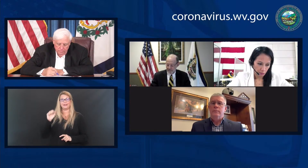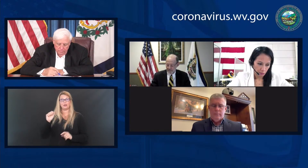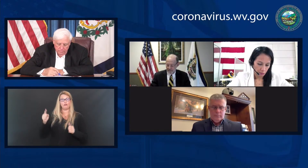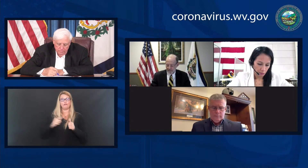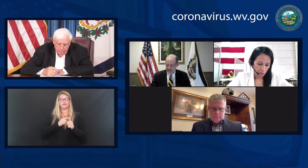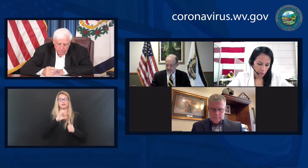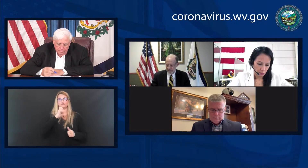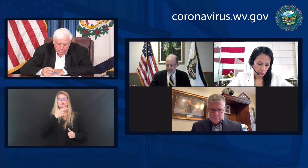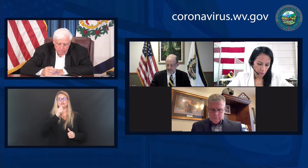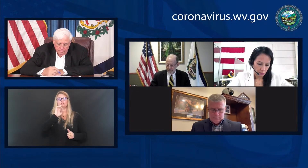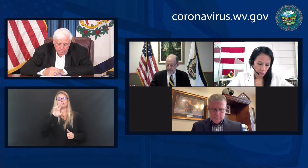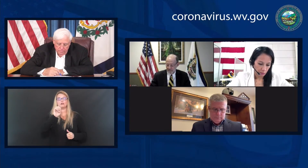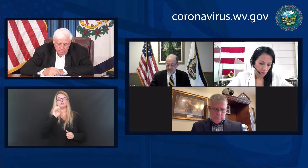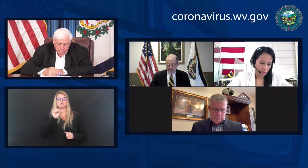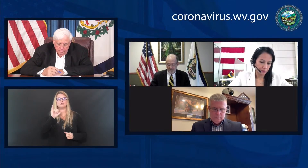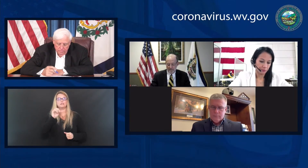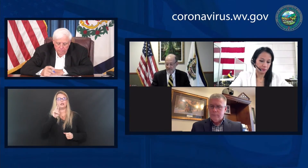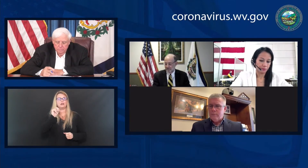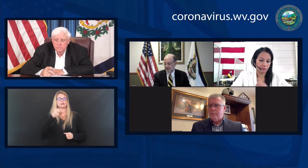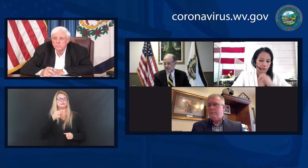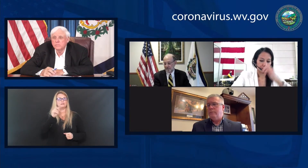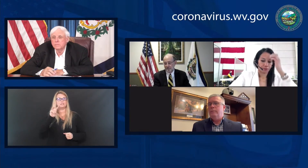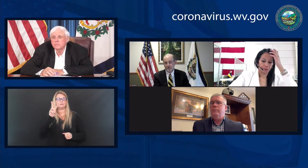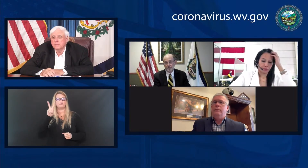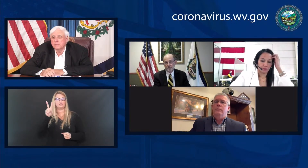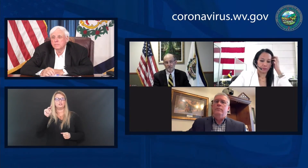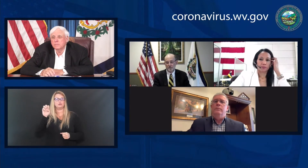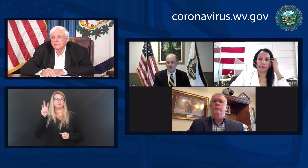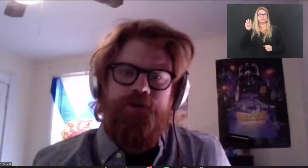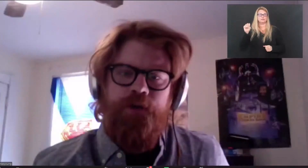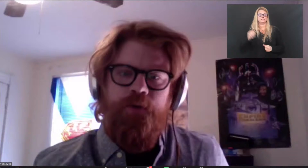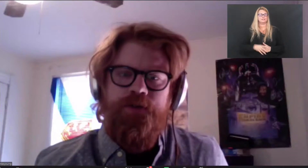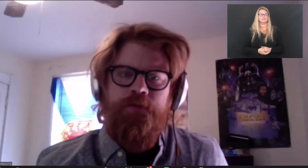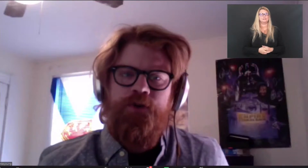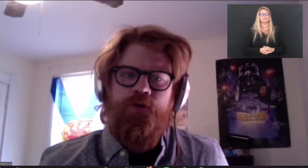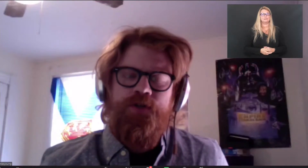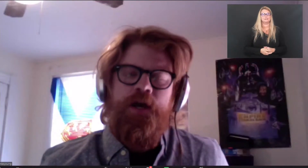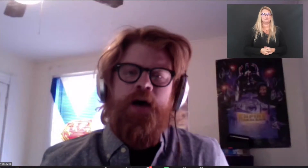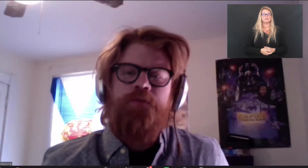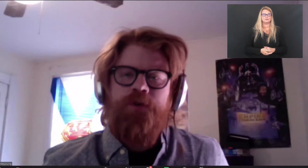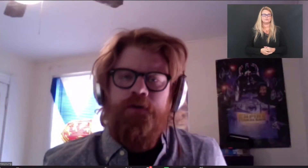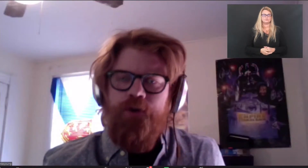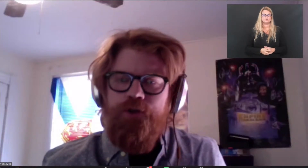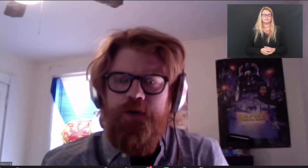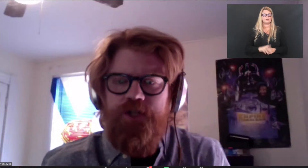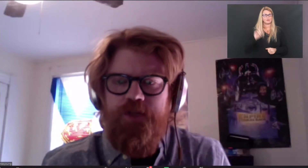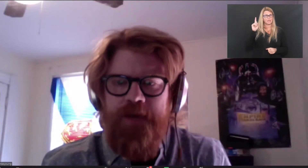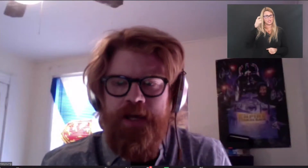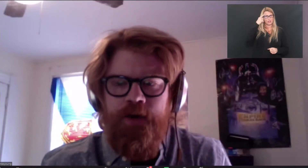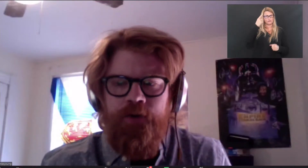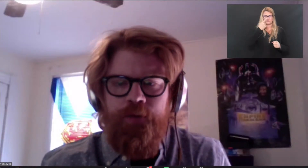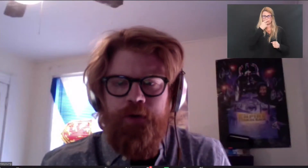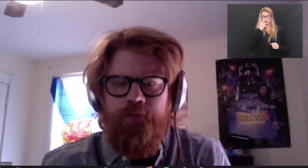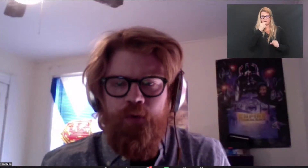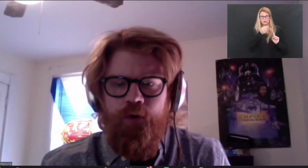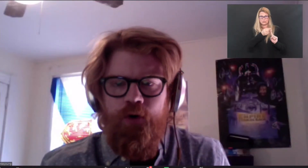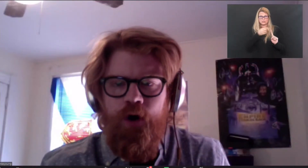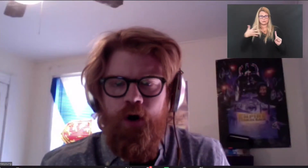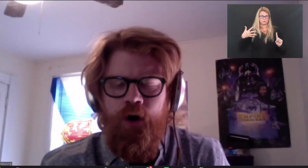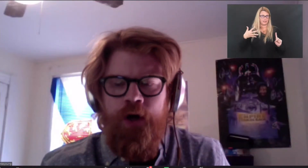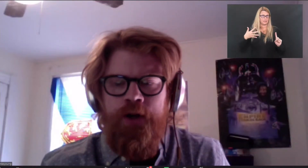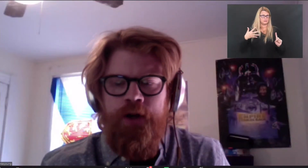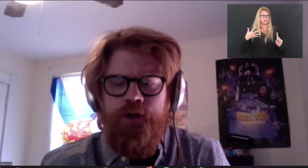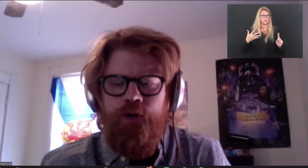from Charles Young with WV News. Hi, this is Charles Young with WV News. Governor, could you expand a little bit